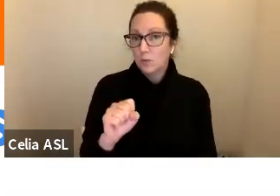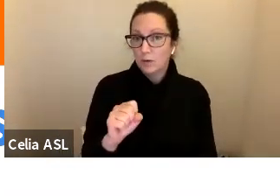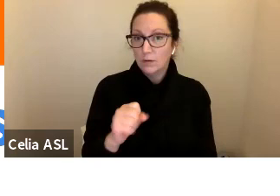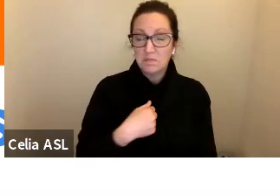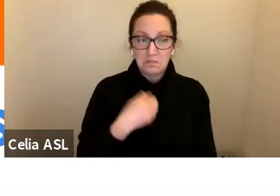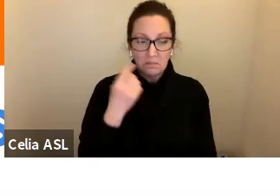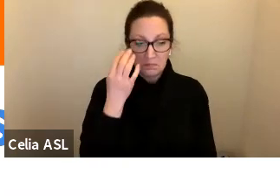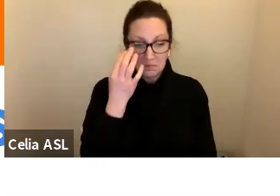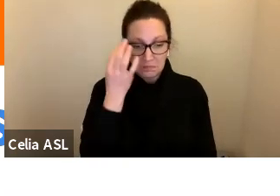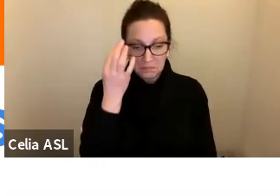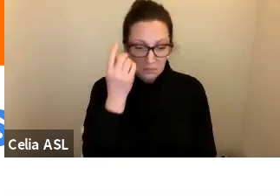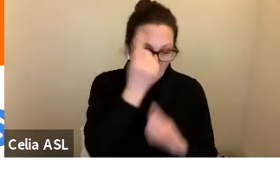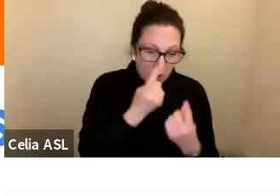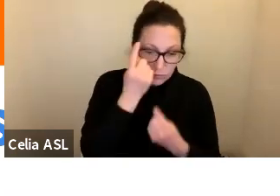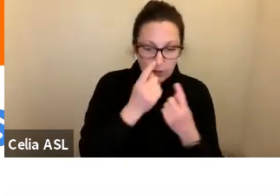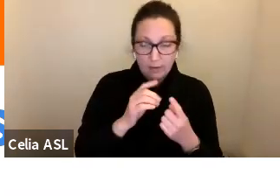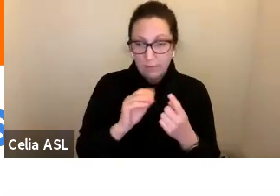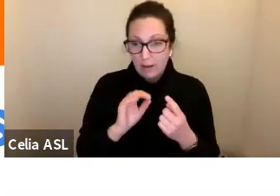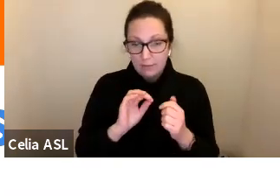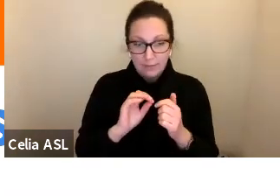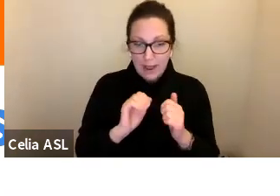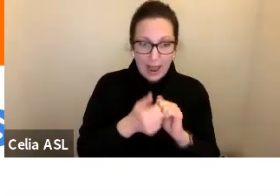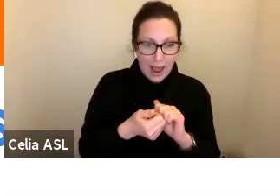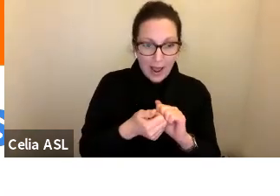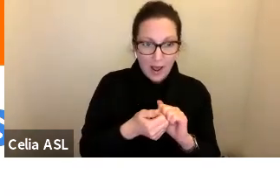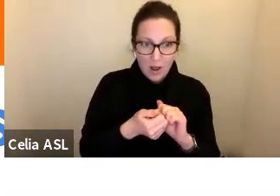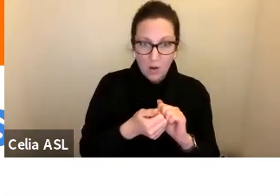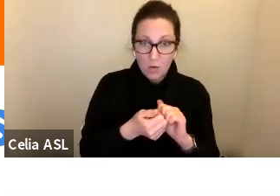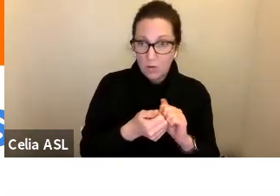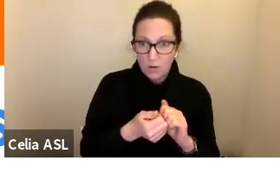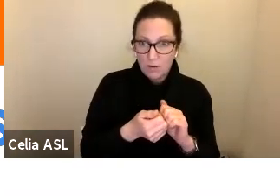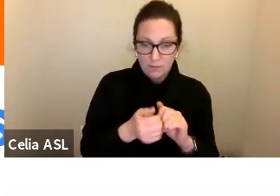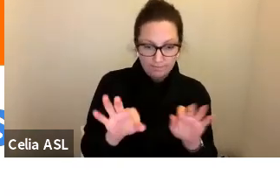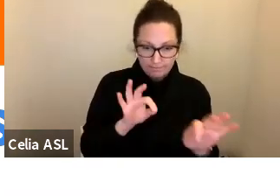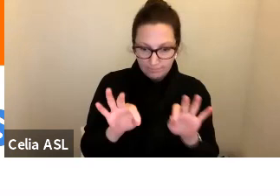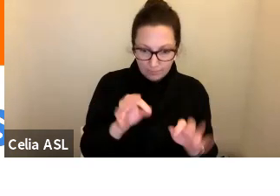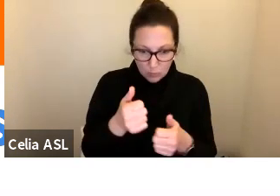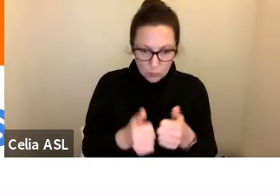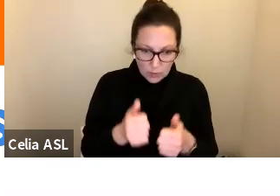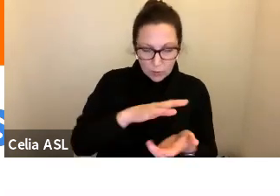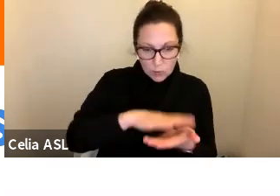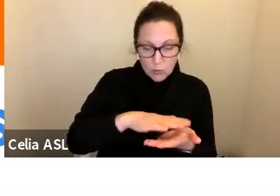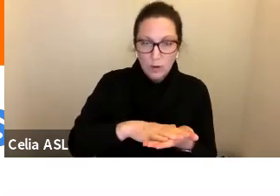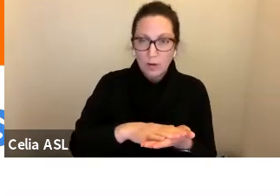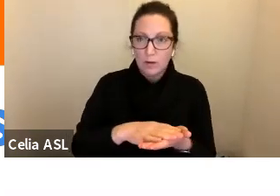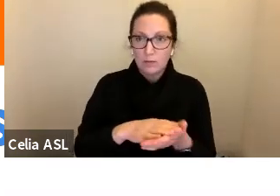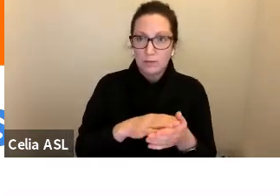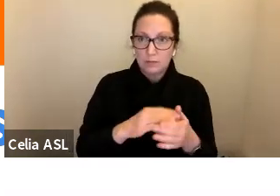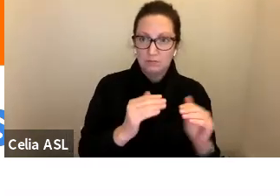number of seats, if they're trying to allocate equally across all 4 tiers. I know I'm meant to be presenting,